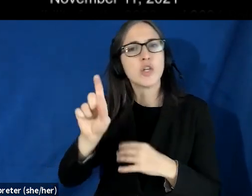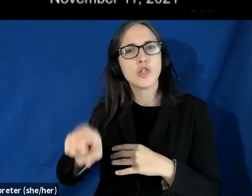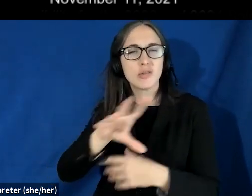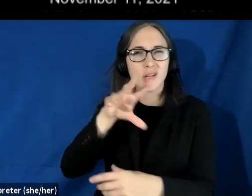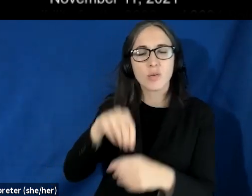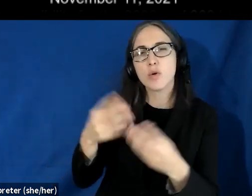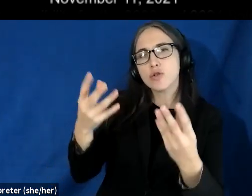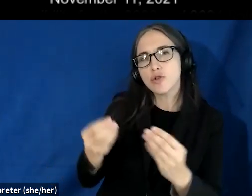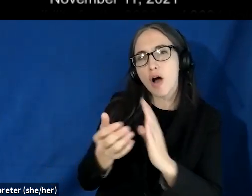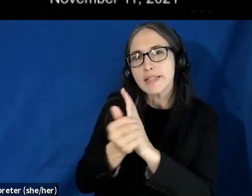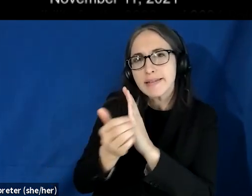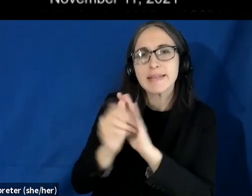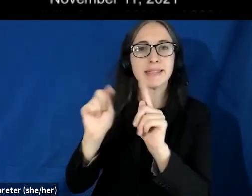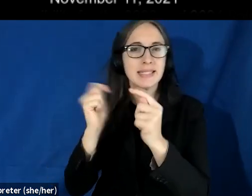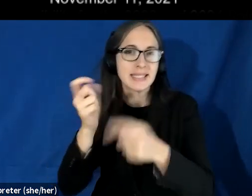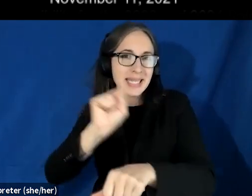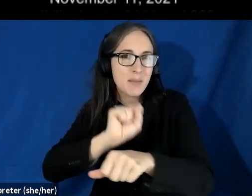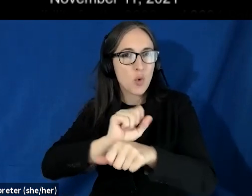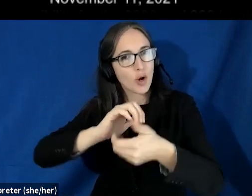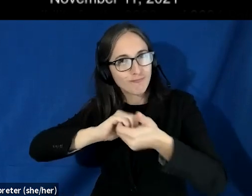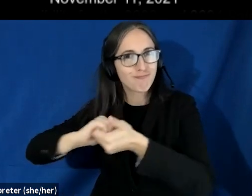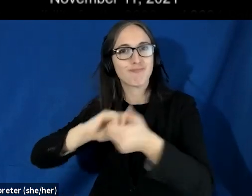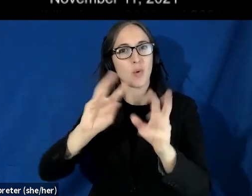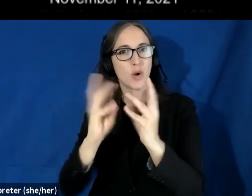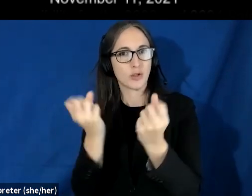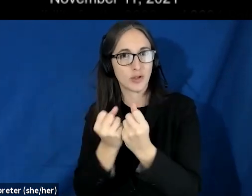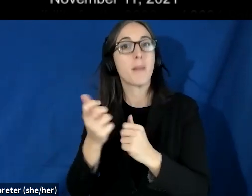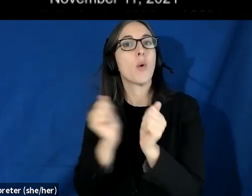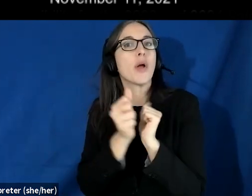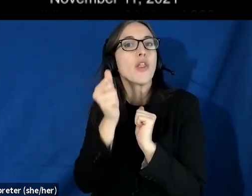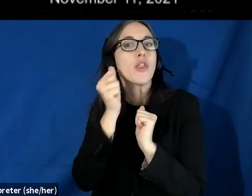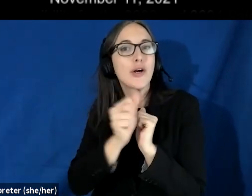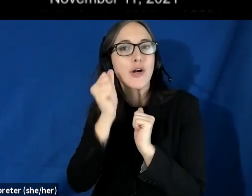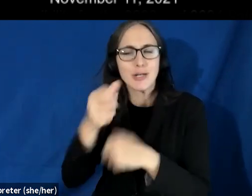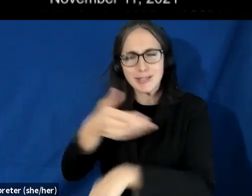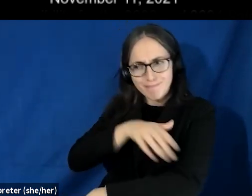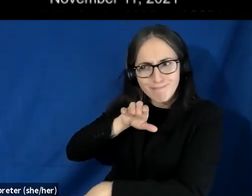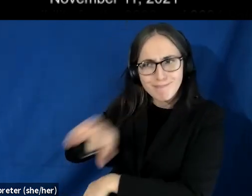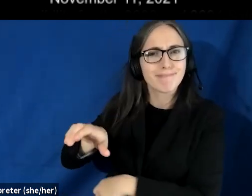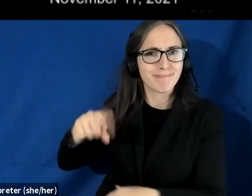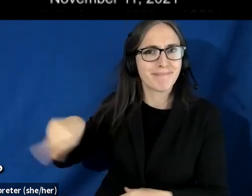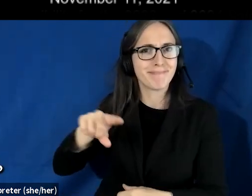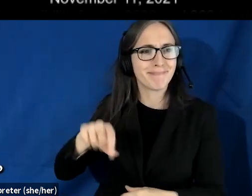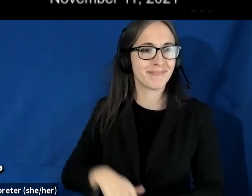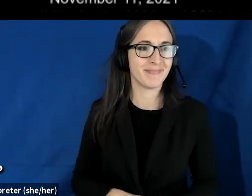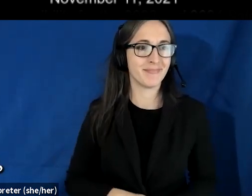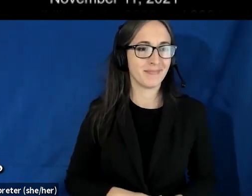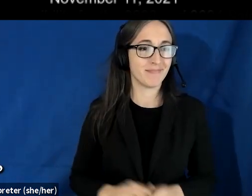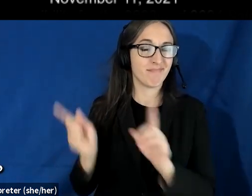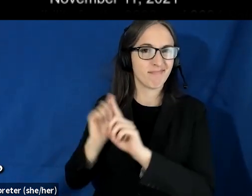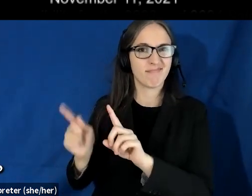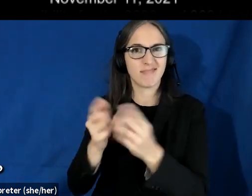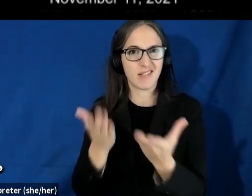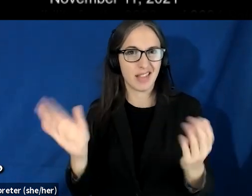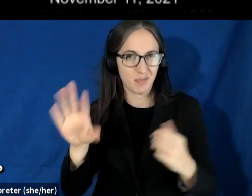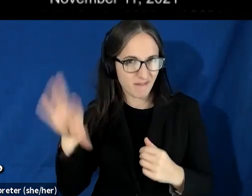working workshops for girls to empower them. So these are all the things we found. If you want to